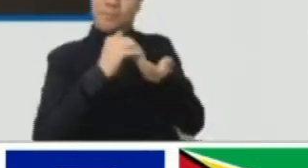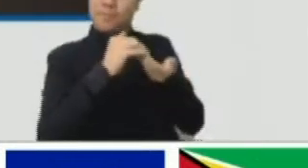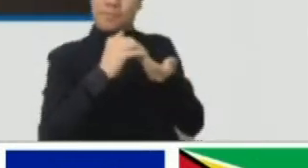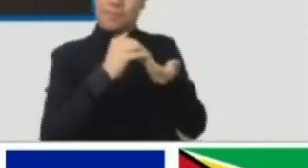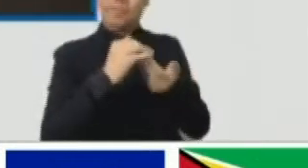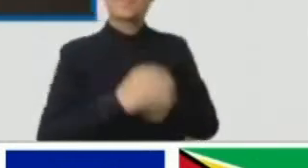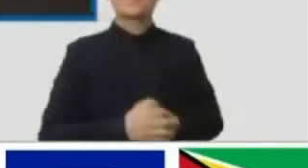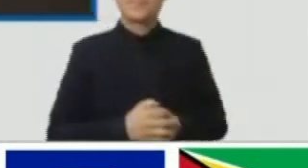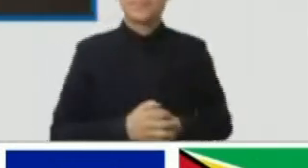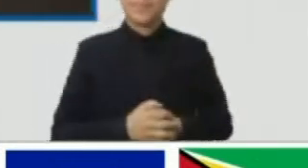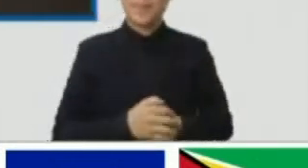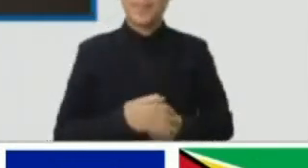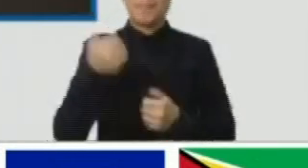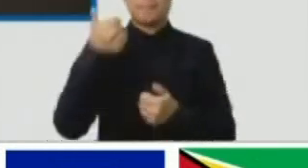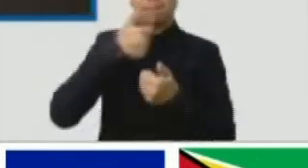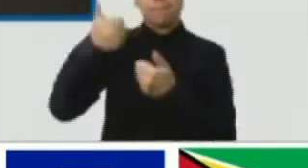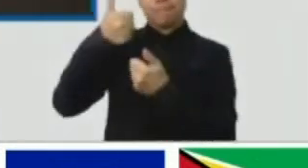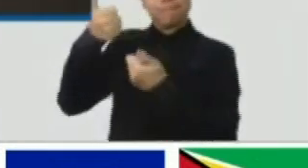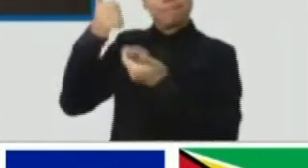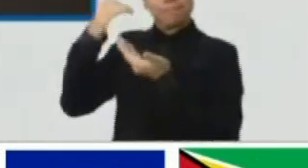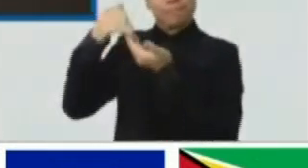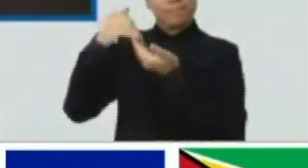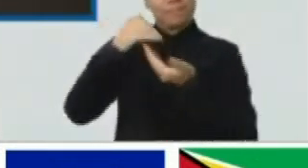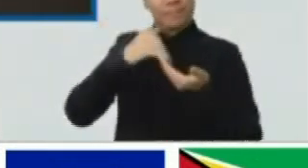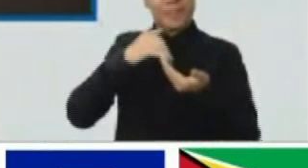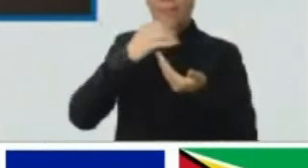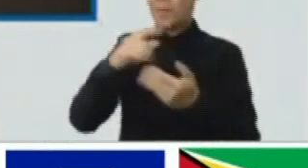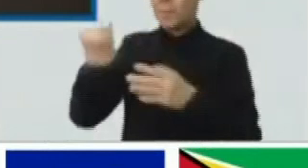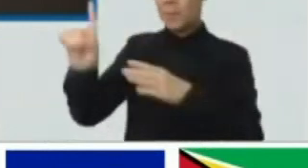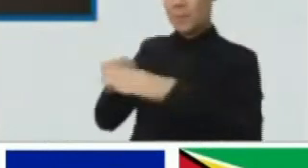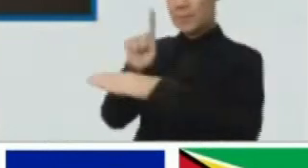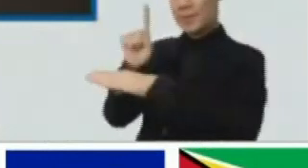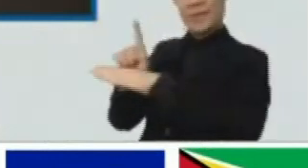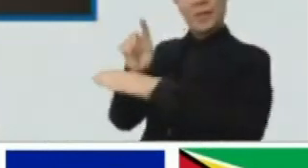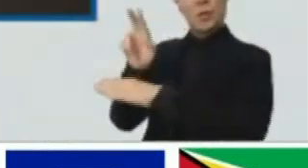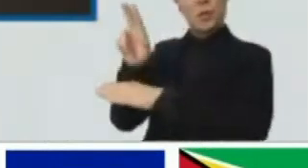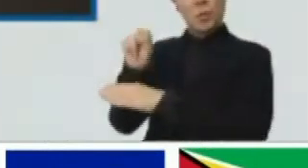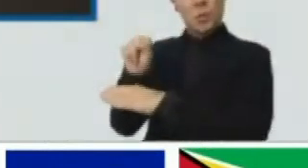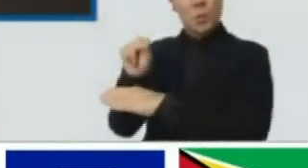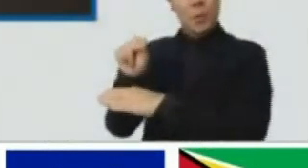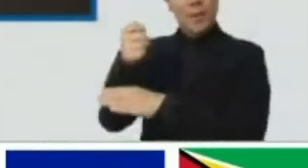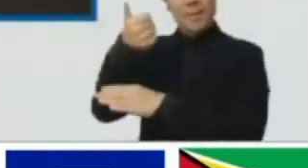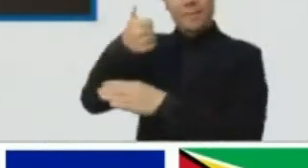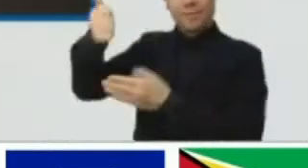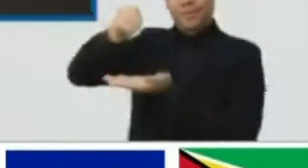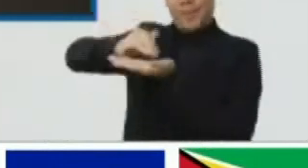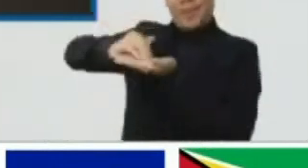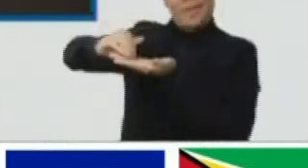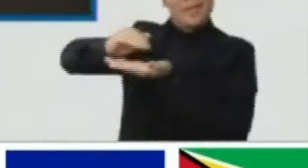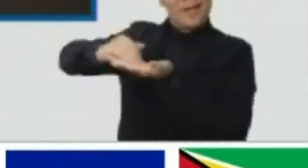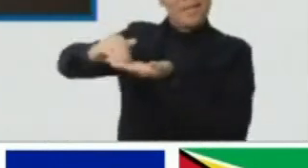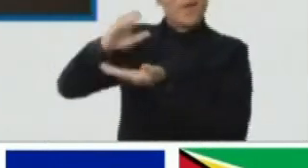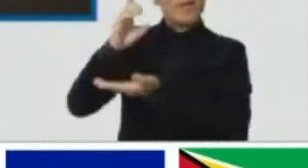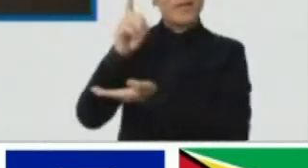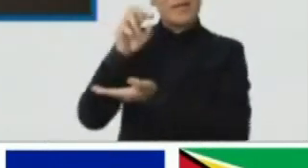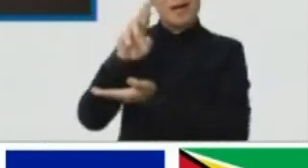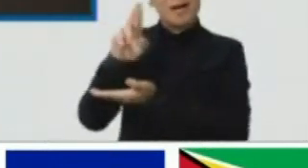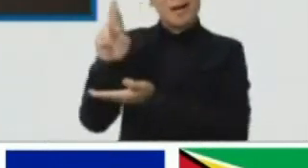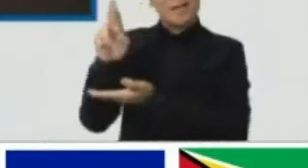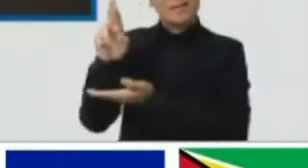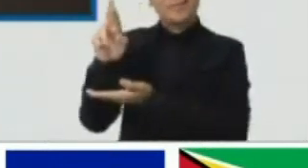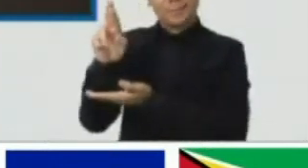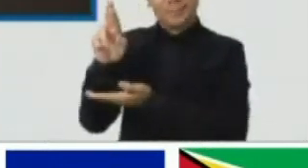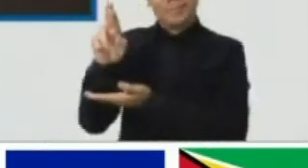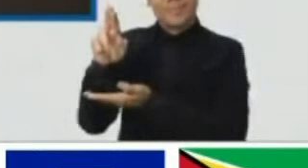Special Representative of the United Nations Secretary General for Disaster Risk Reduction and Head of the United Nations Office